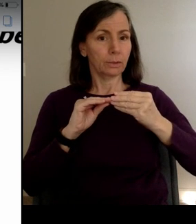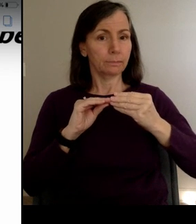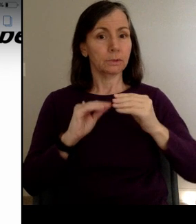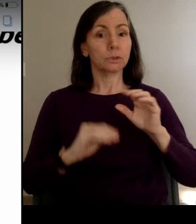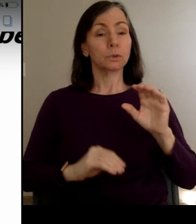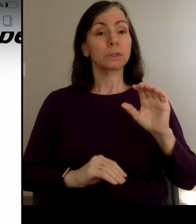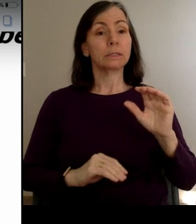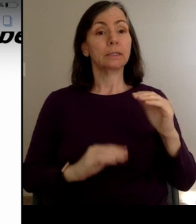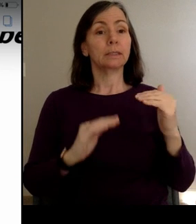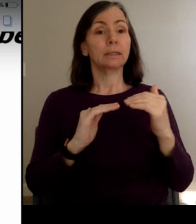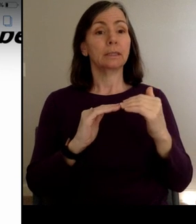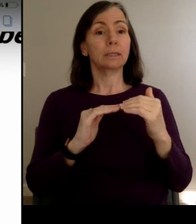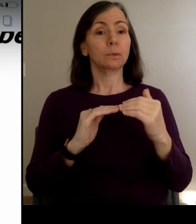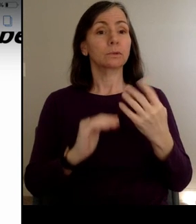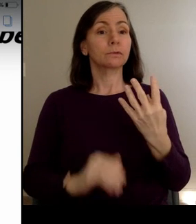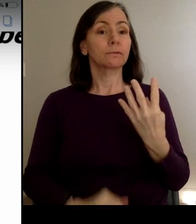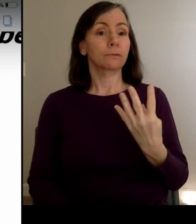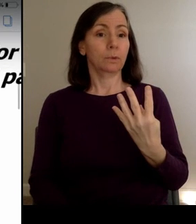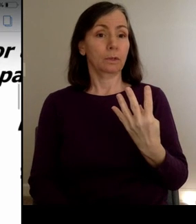4.